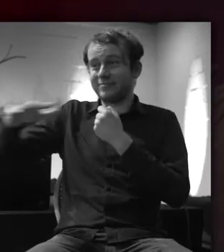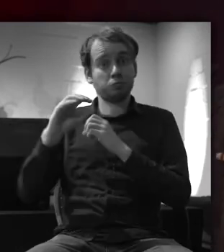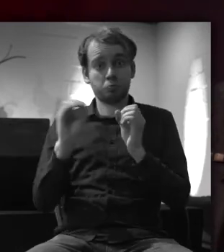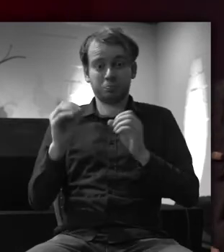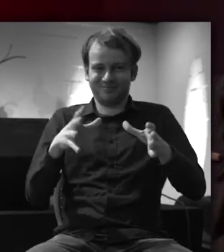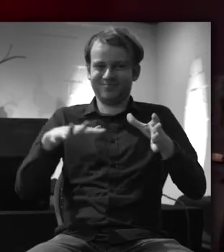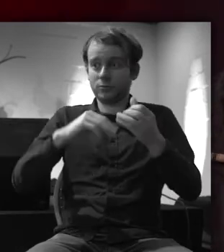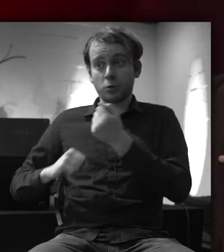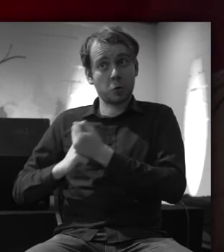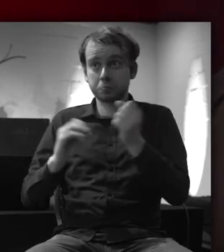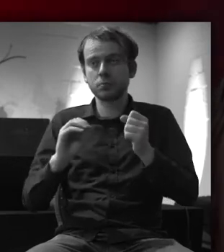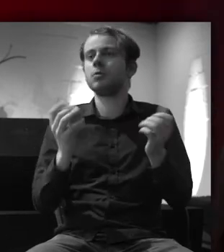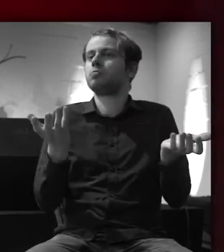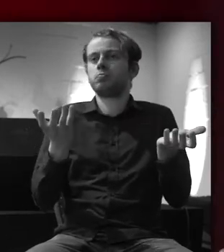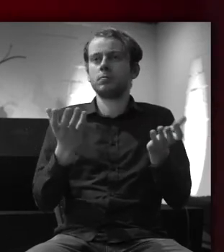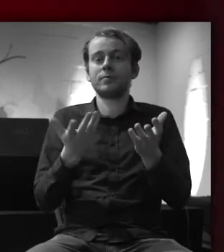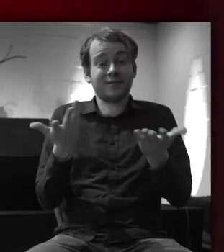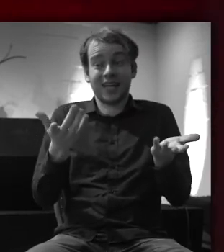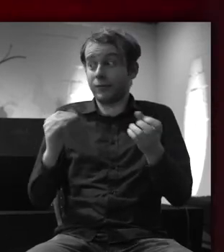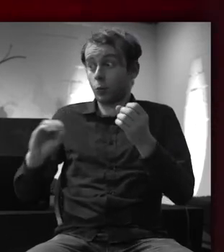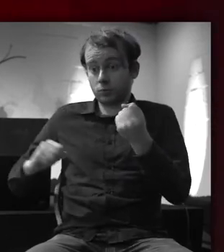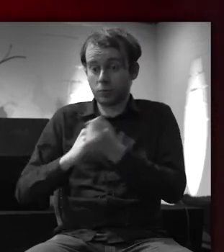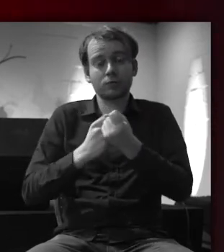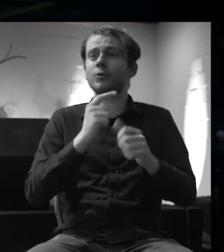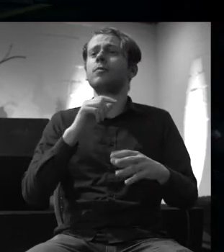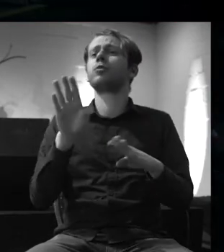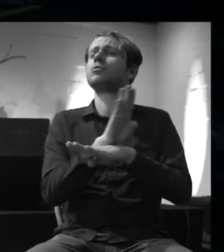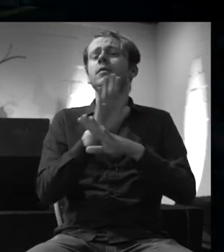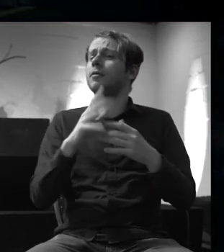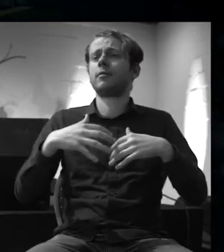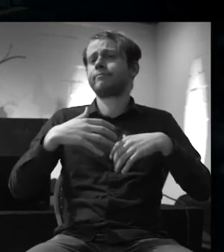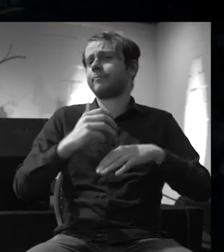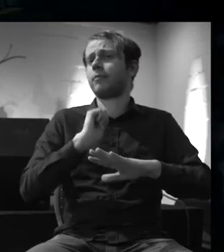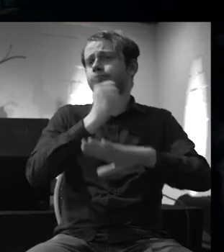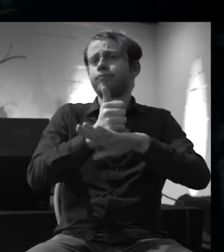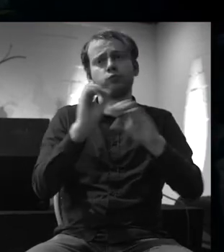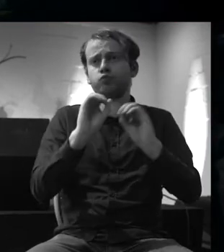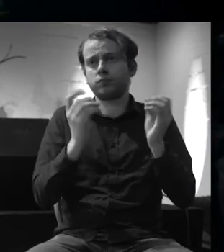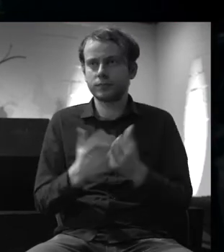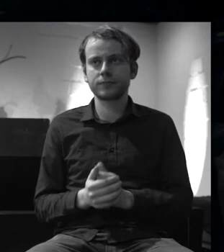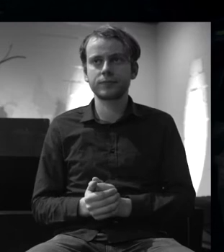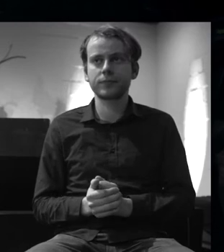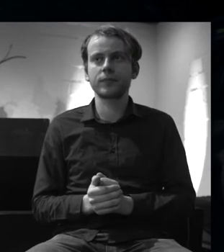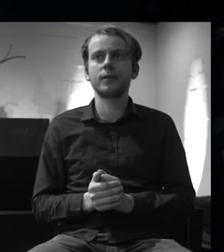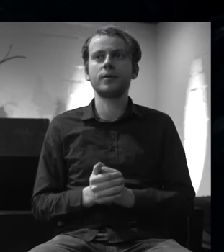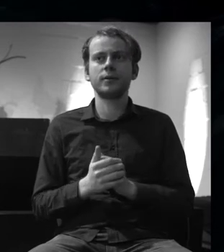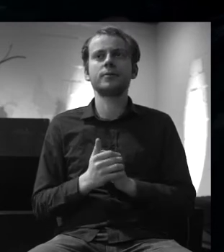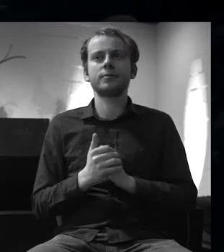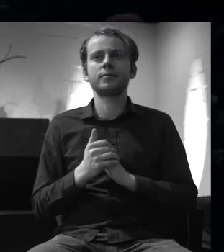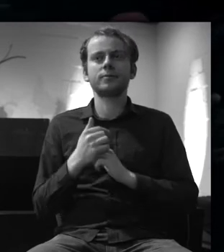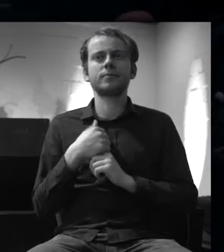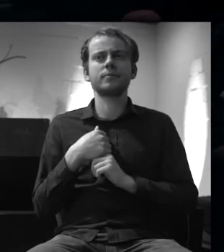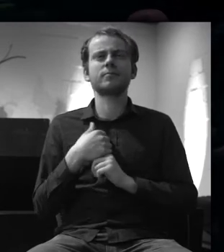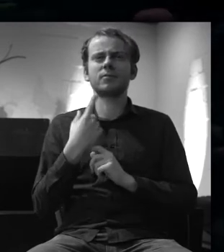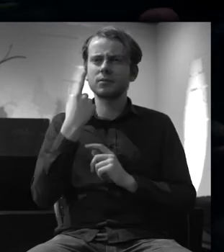start my own business now, which is called The District. And at that time, I remember like so many people were just like this